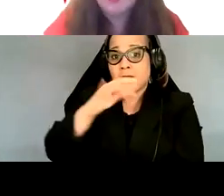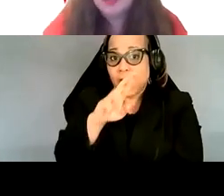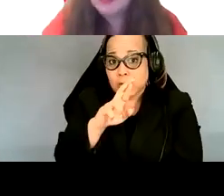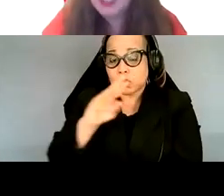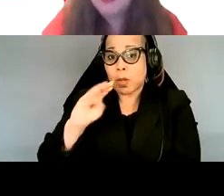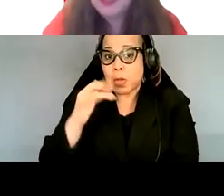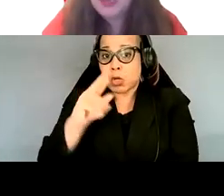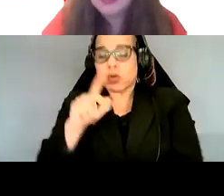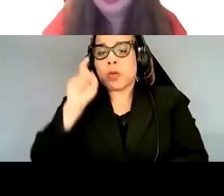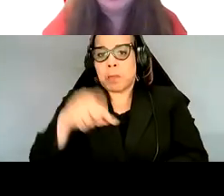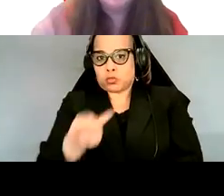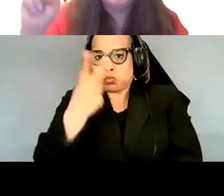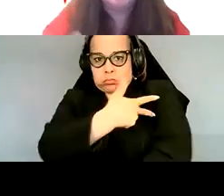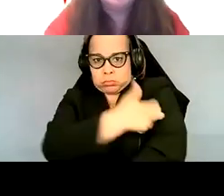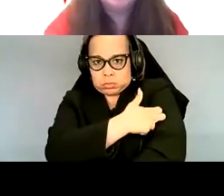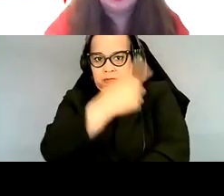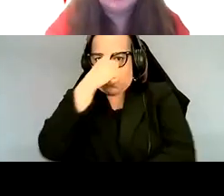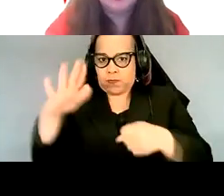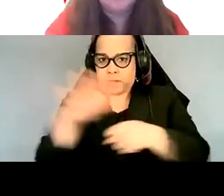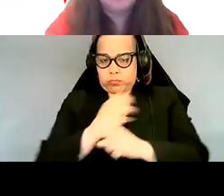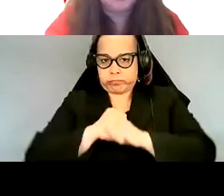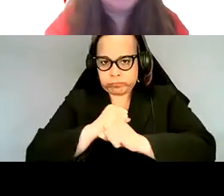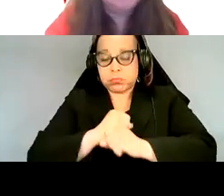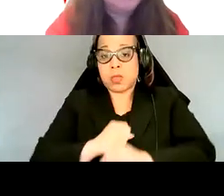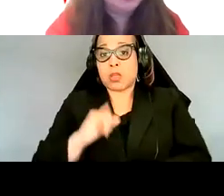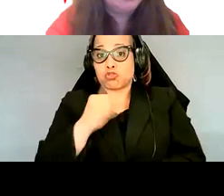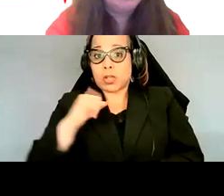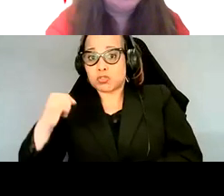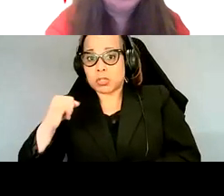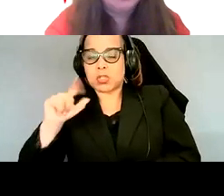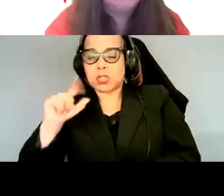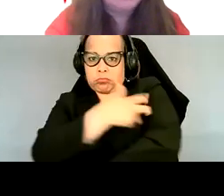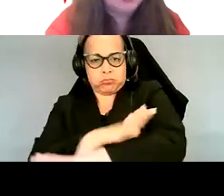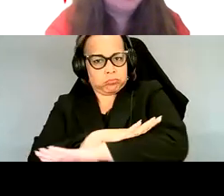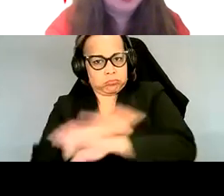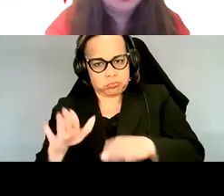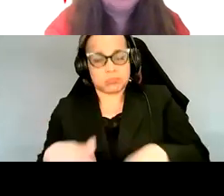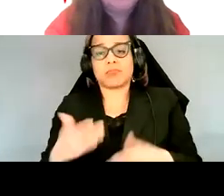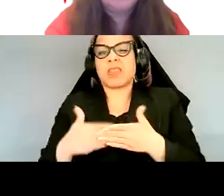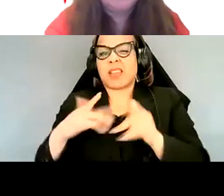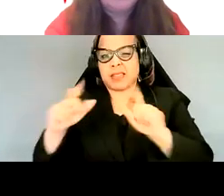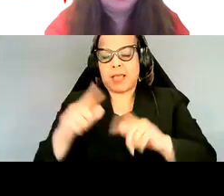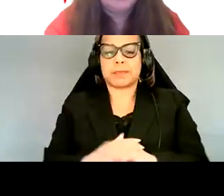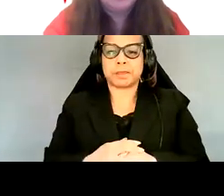2 to get fully vaccinated, Johnson & Johnson only 1. And next slide, please.